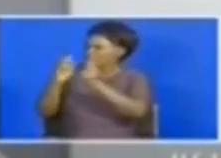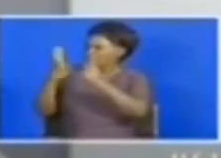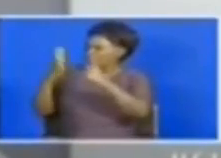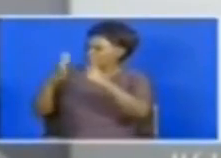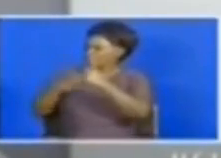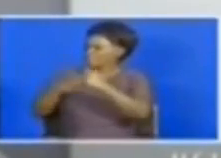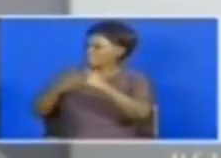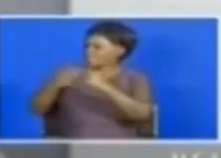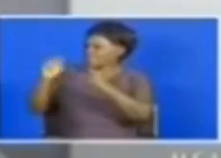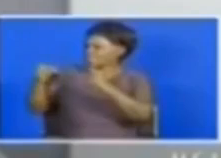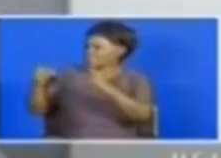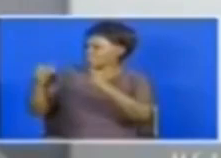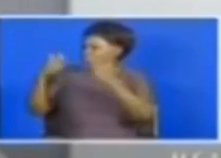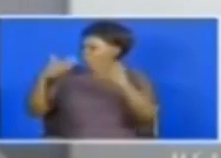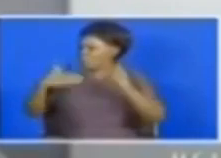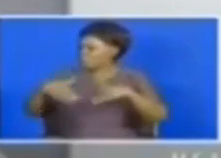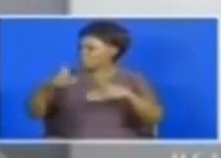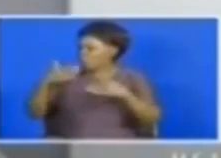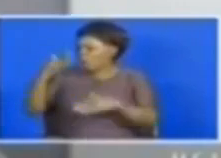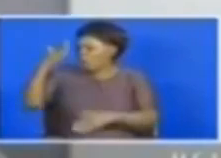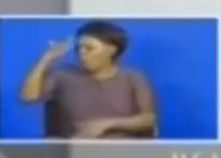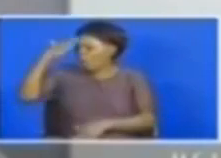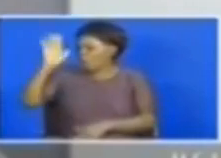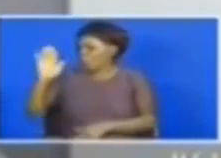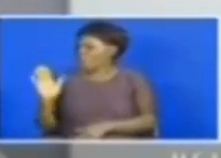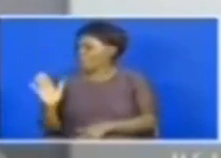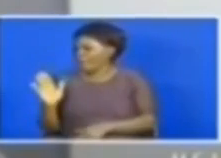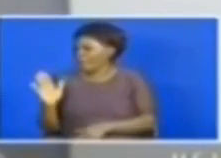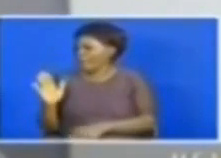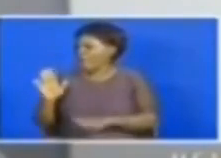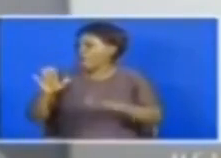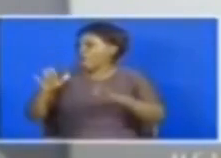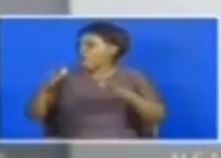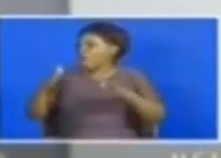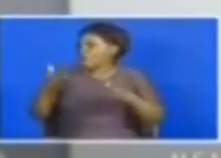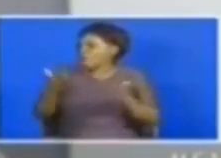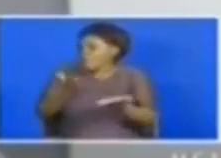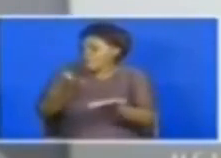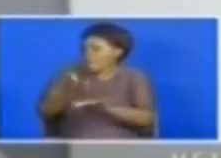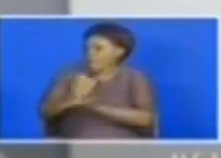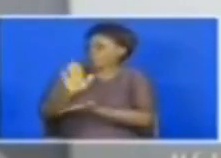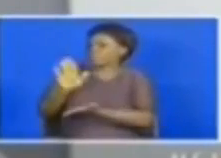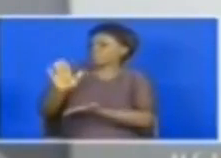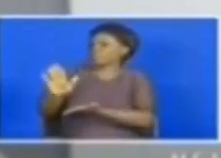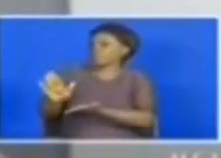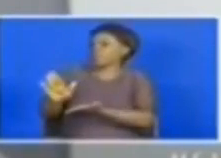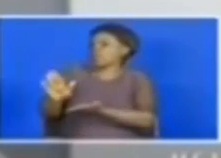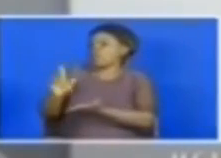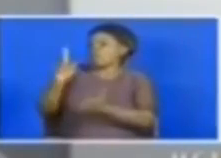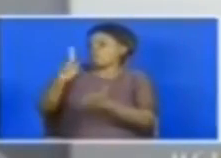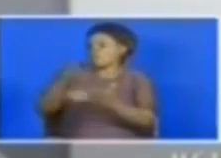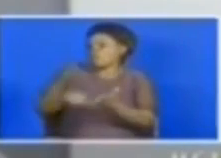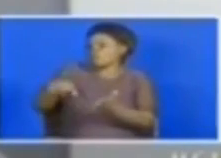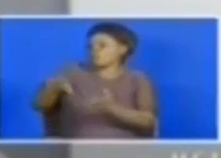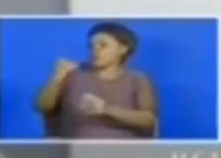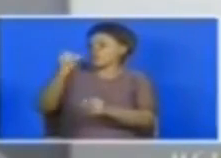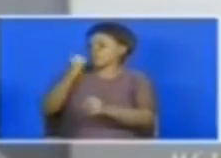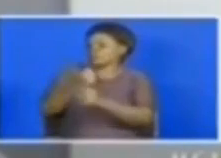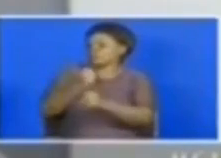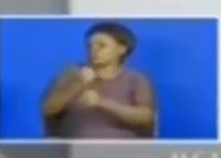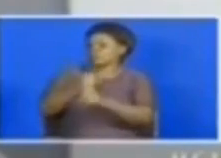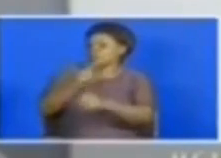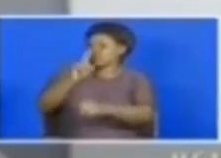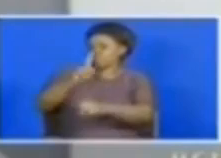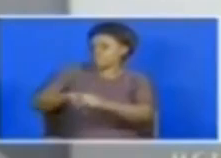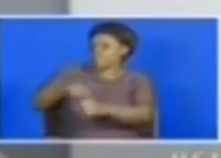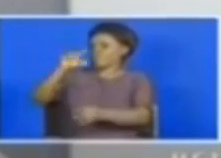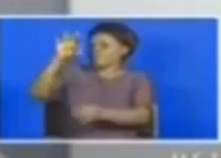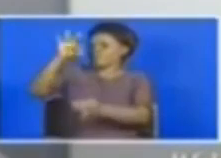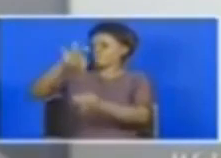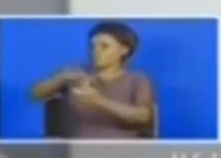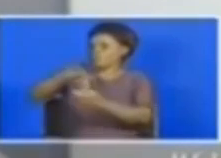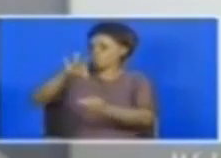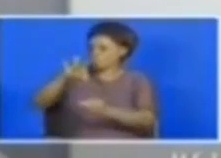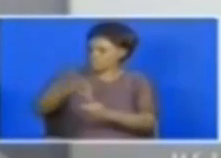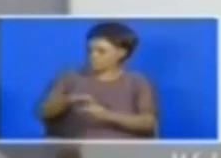plus voters are aware of their rights and their duties and their responsibilities, mm-hmm, as